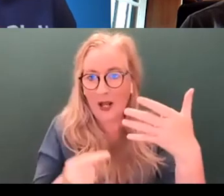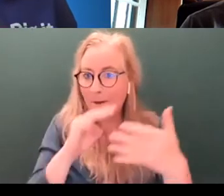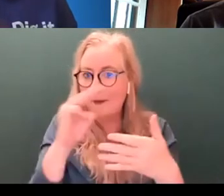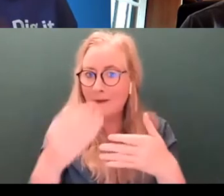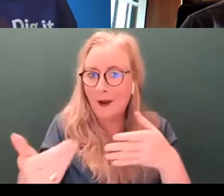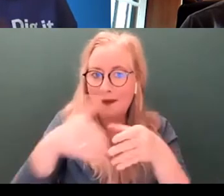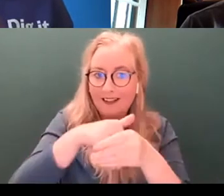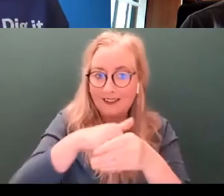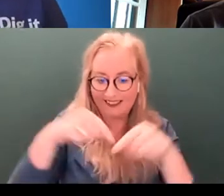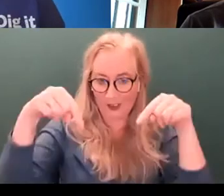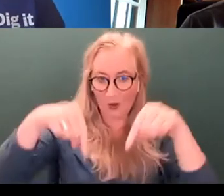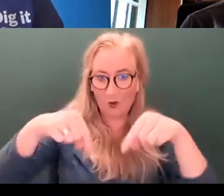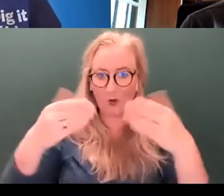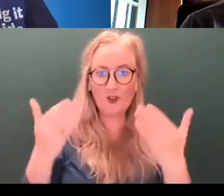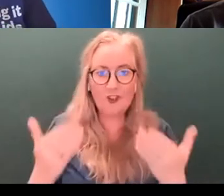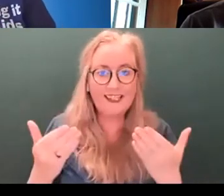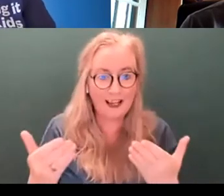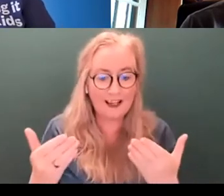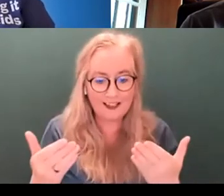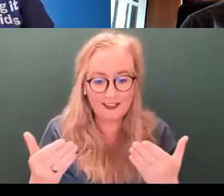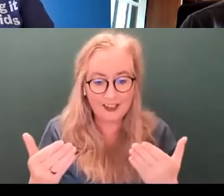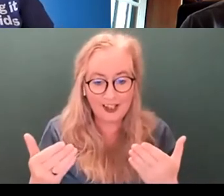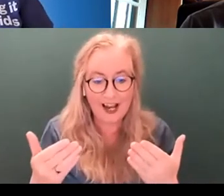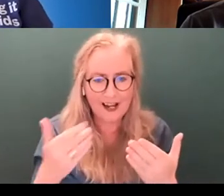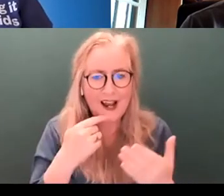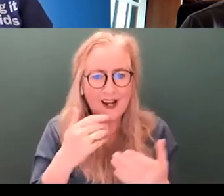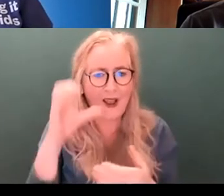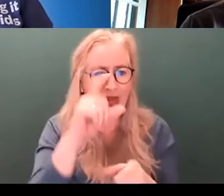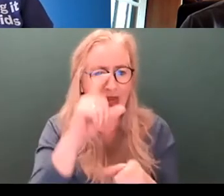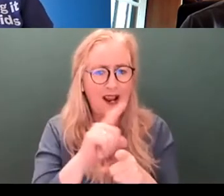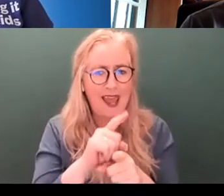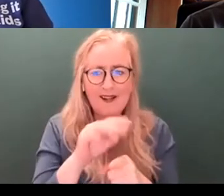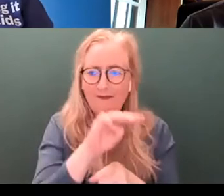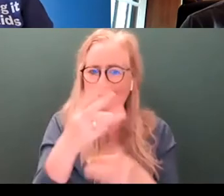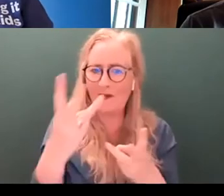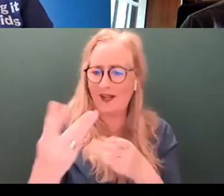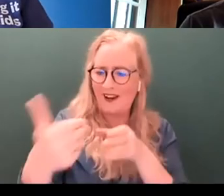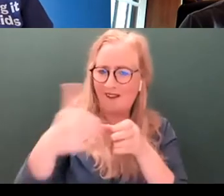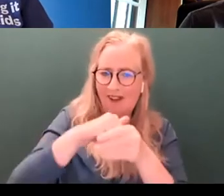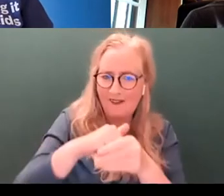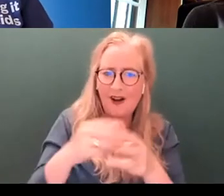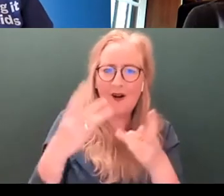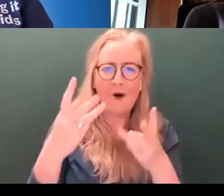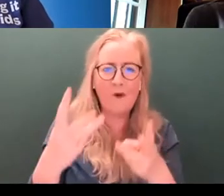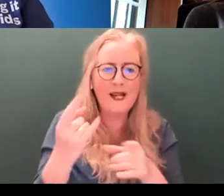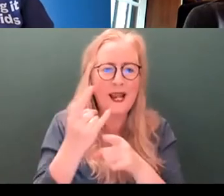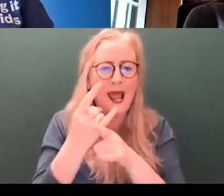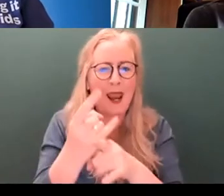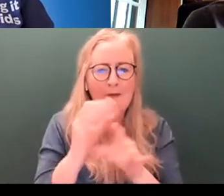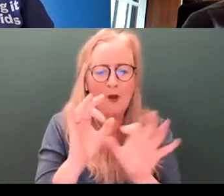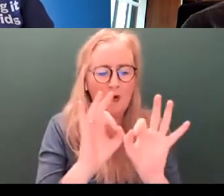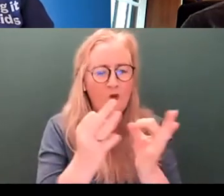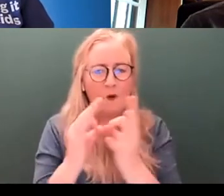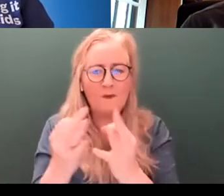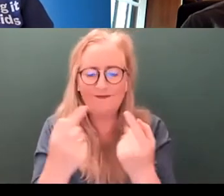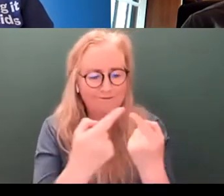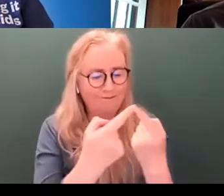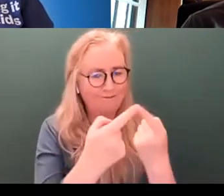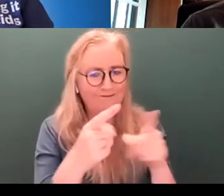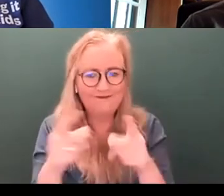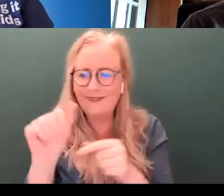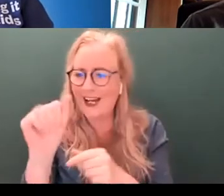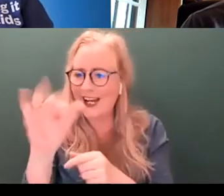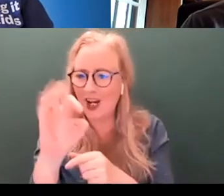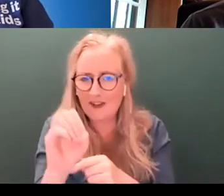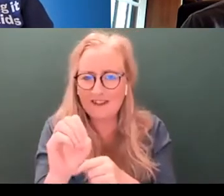today, that there's a huge hunger and thirst to get involved and to help groups of all ages, of